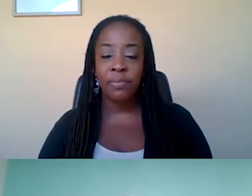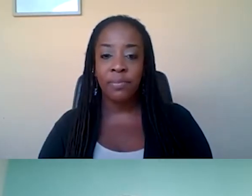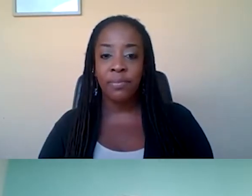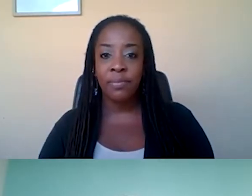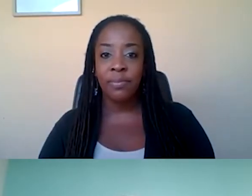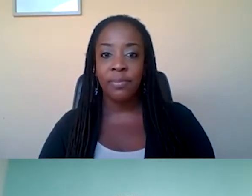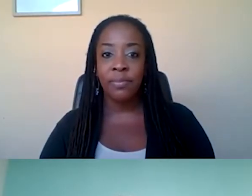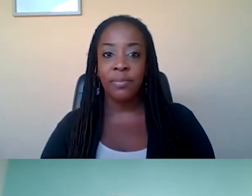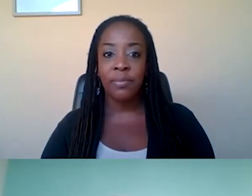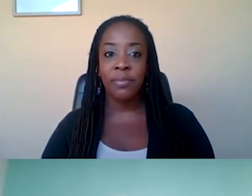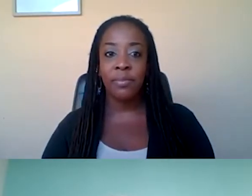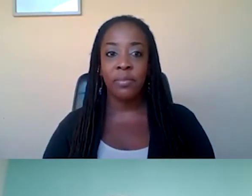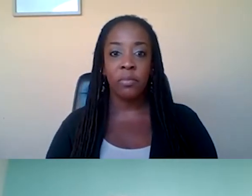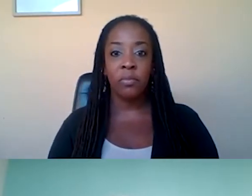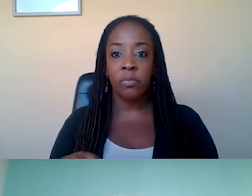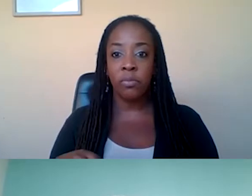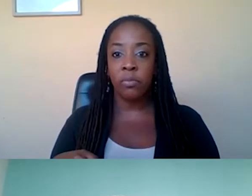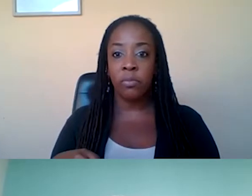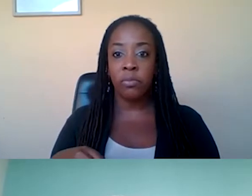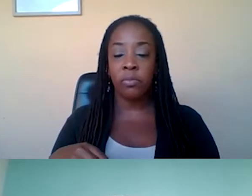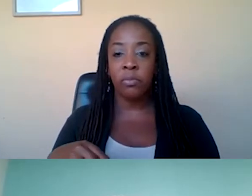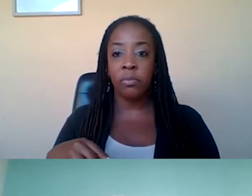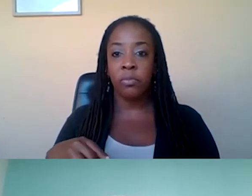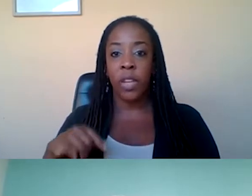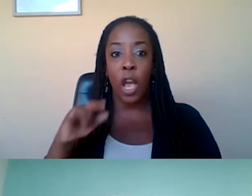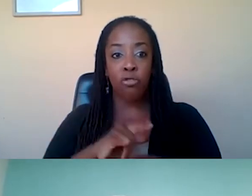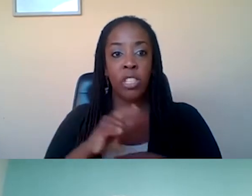Okay, so as a result of the